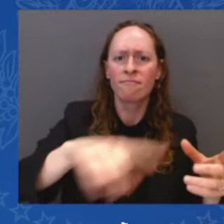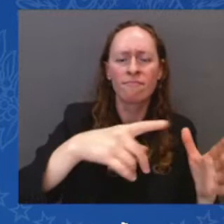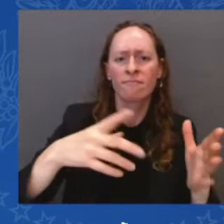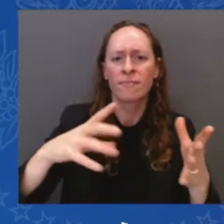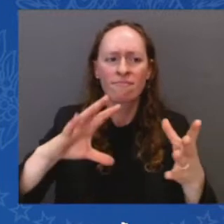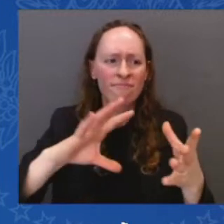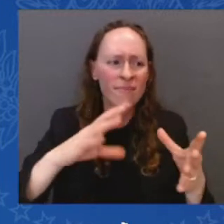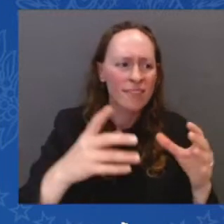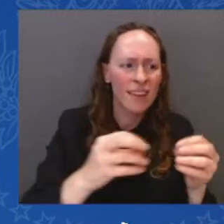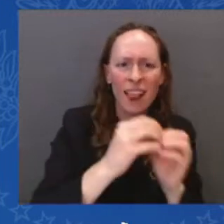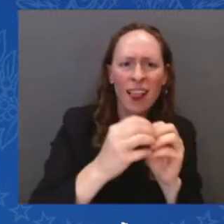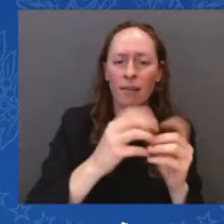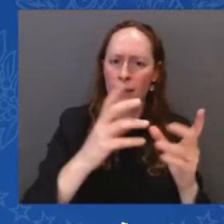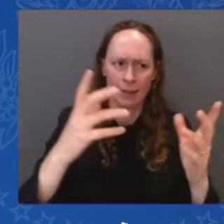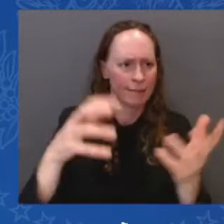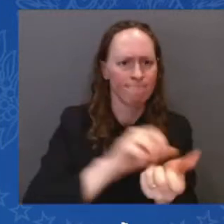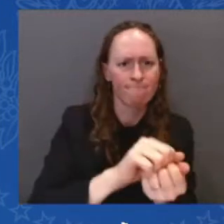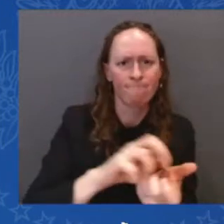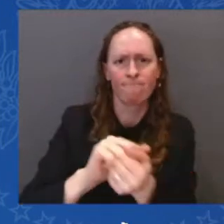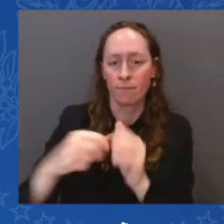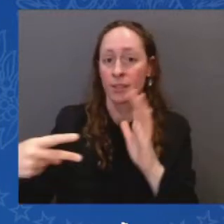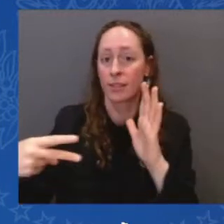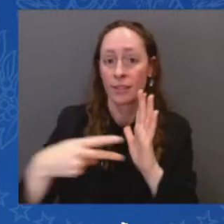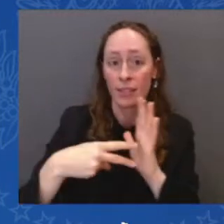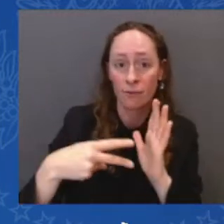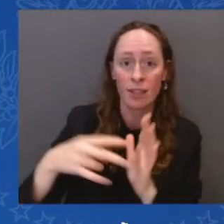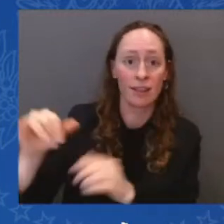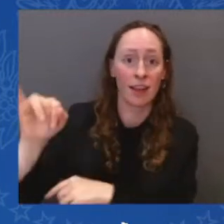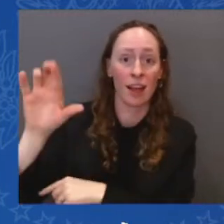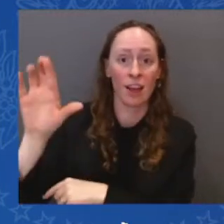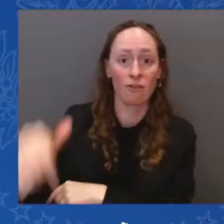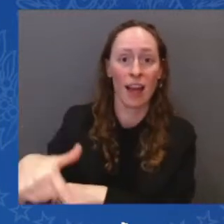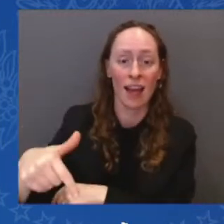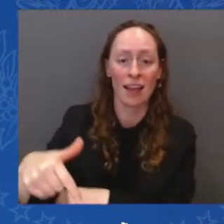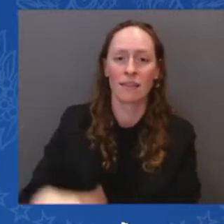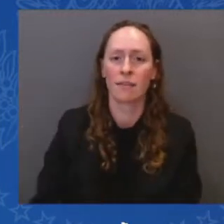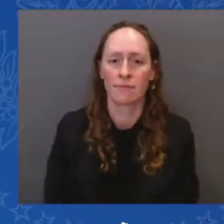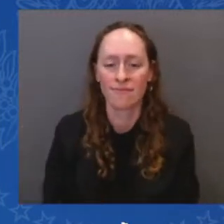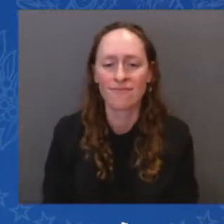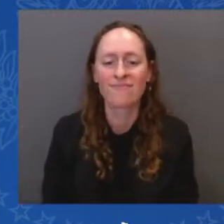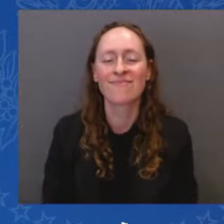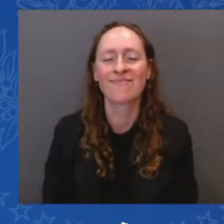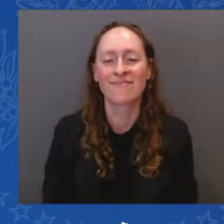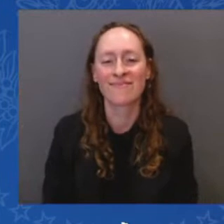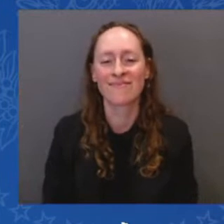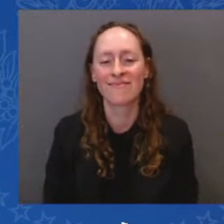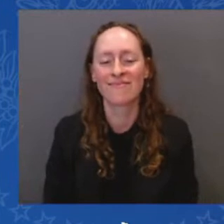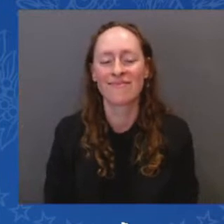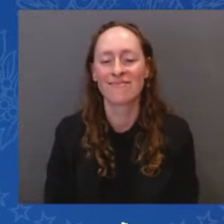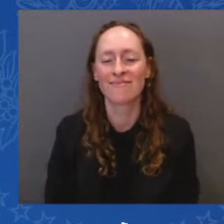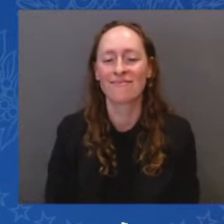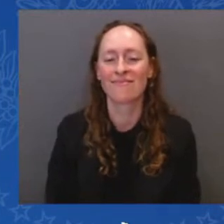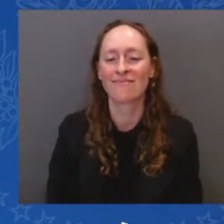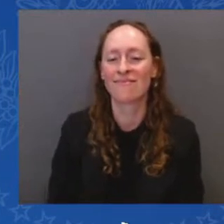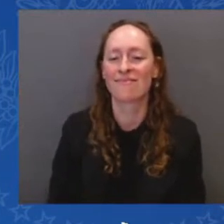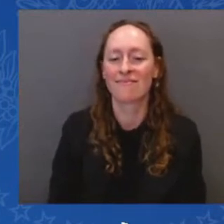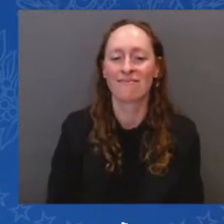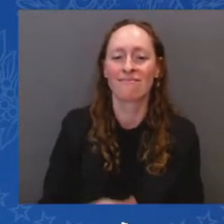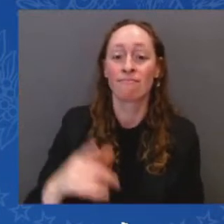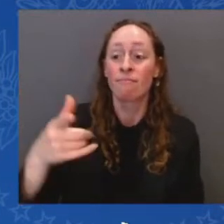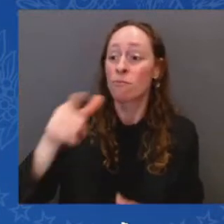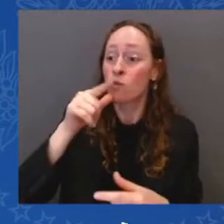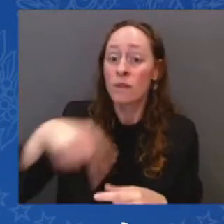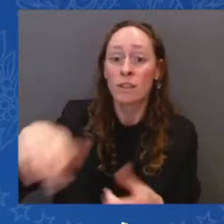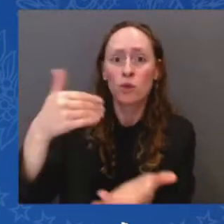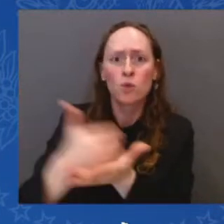did 2 stints at the Fighter Weapons School, where he taught the Air Force's most elite airmen. And wherever he